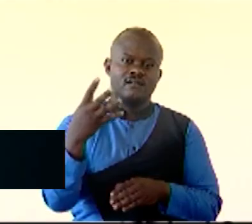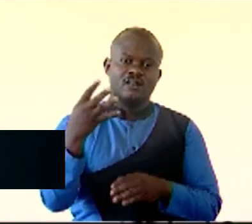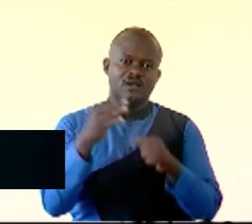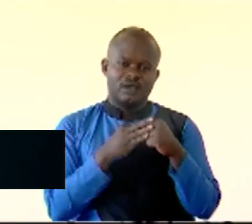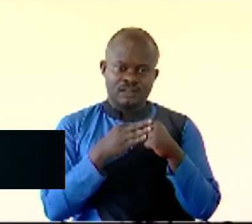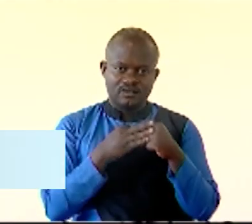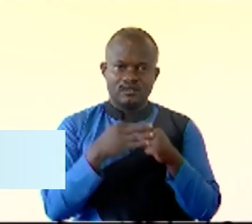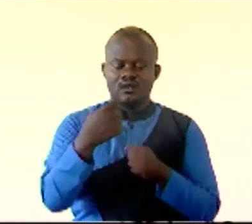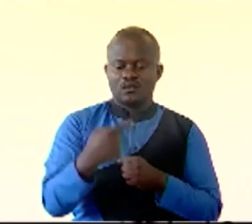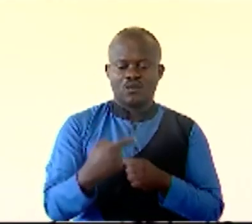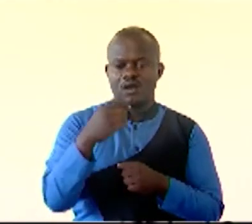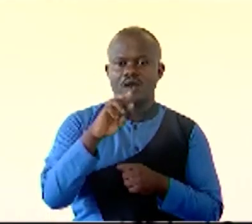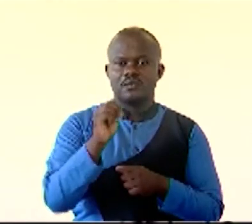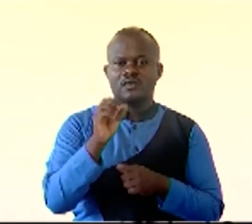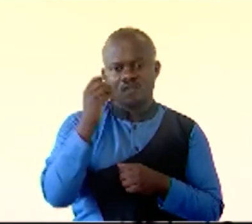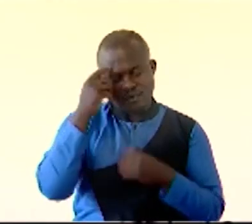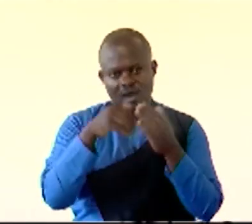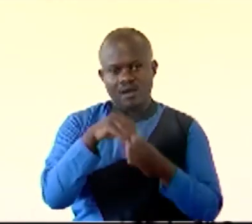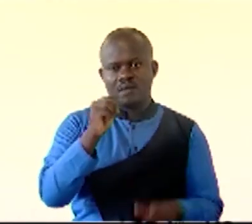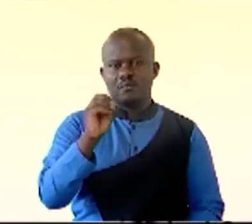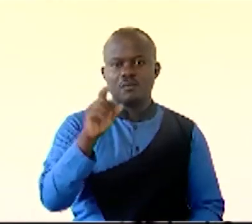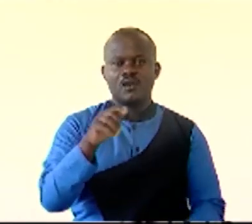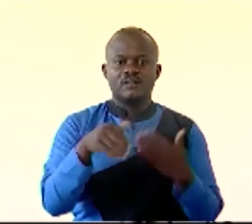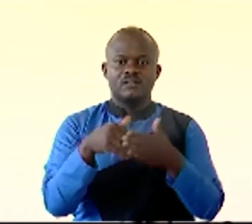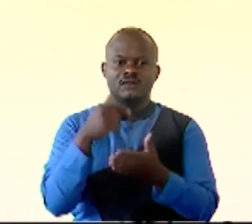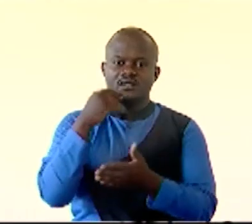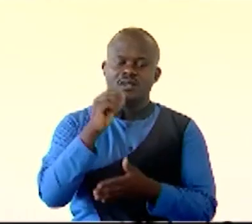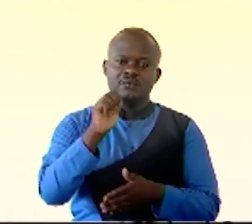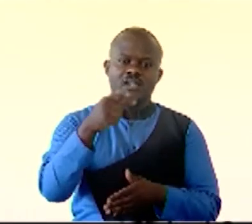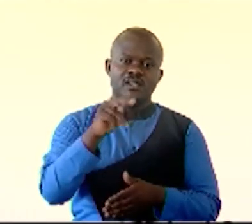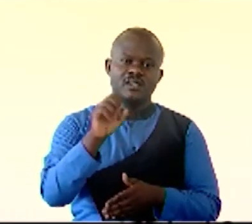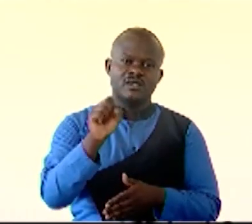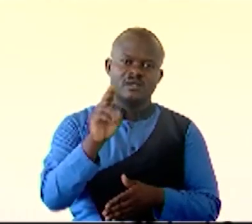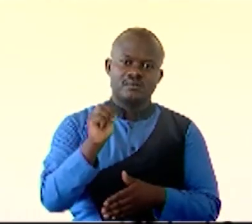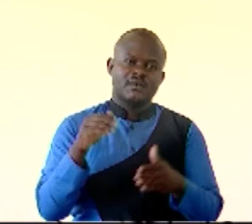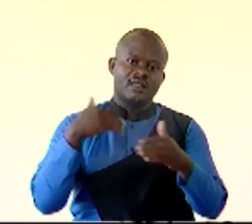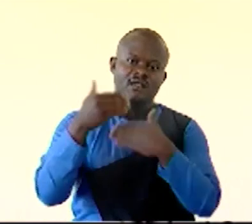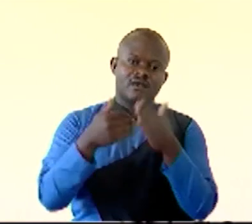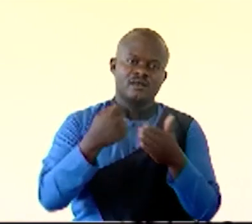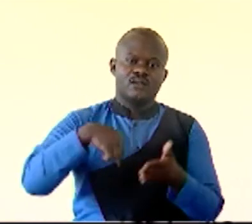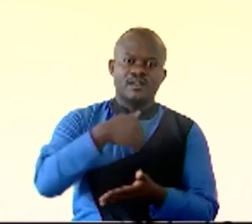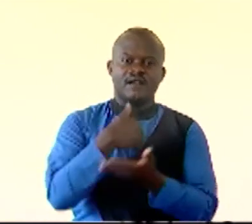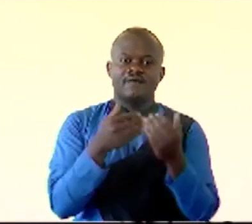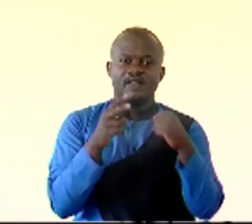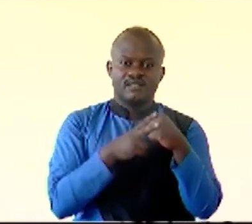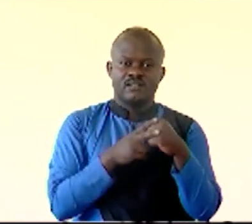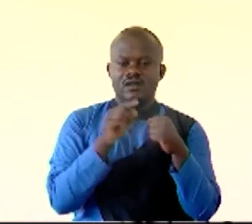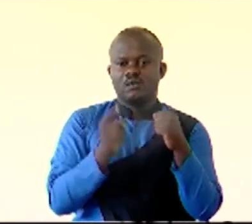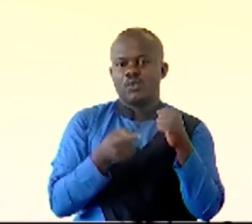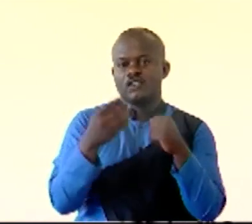148 grams per mole. That is the molar mass of magnesium nitrate. And then we have